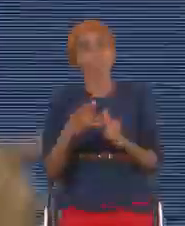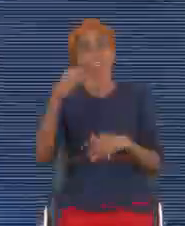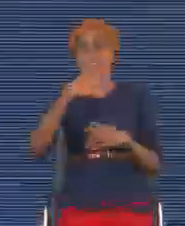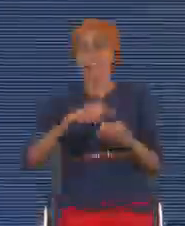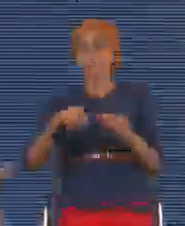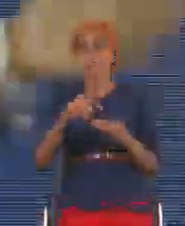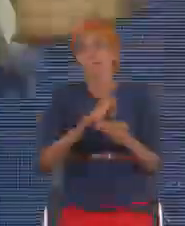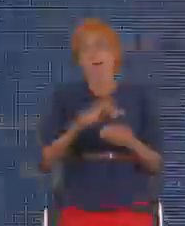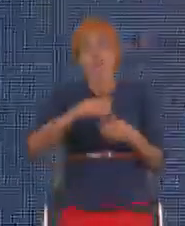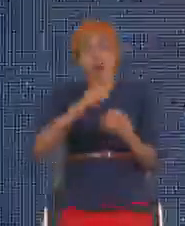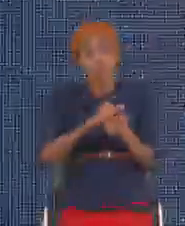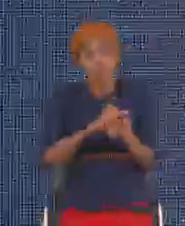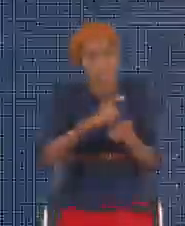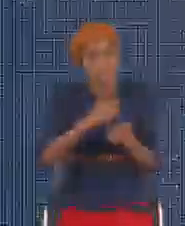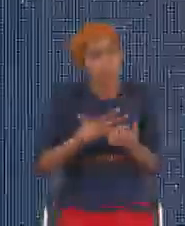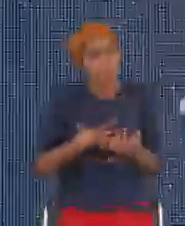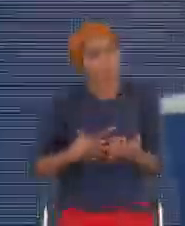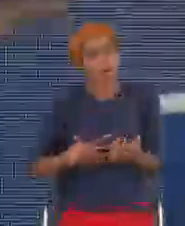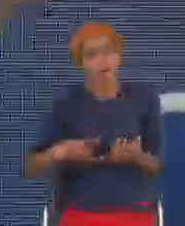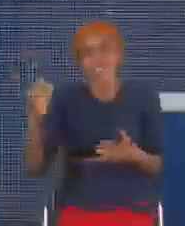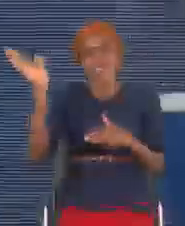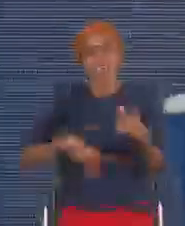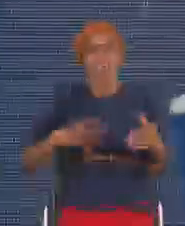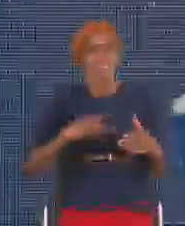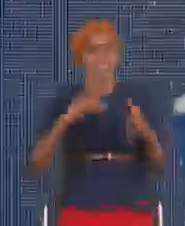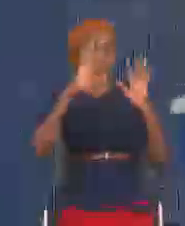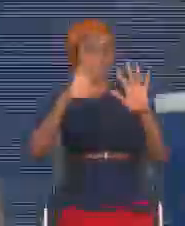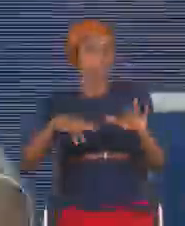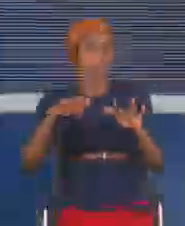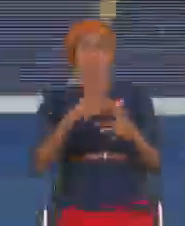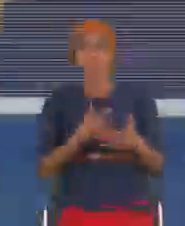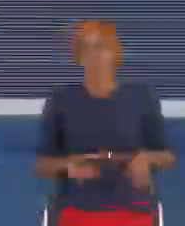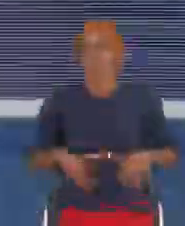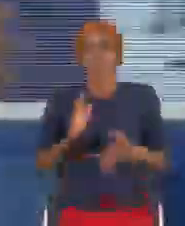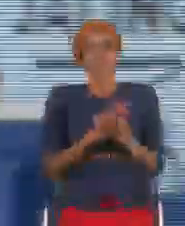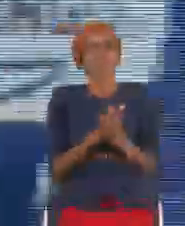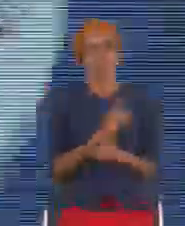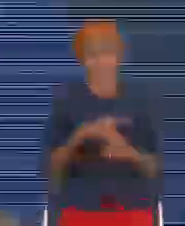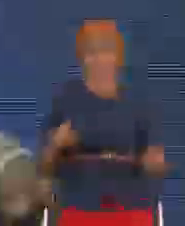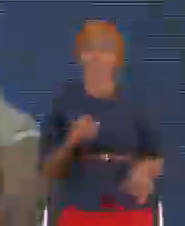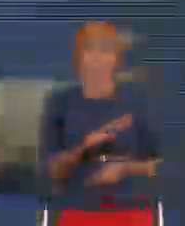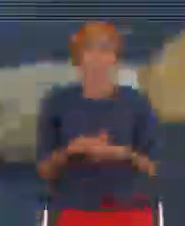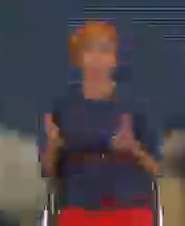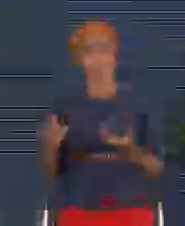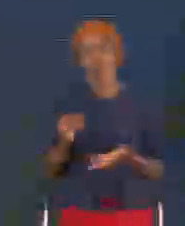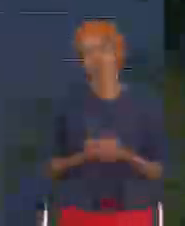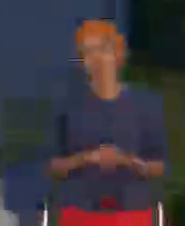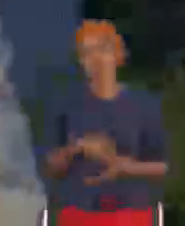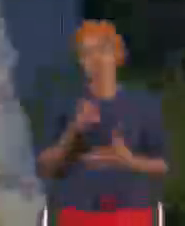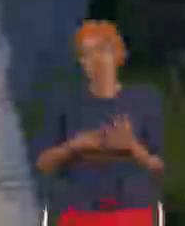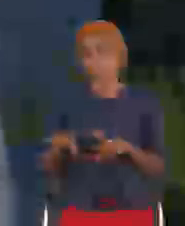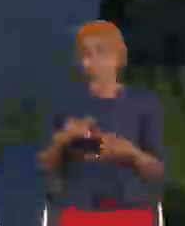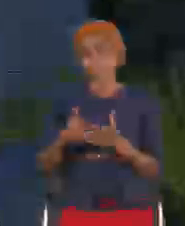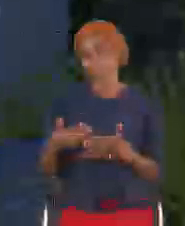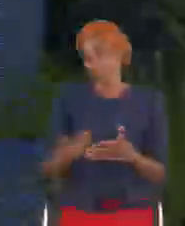washing you whiter than snow, and your life becoming different. And say, I don't want that. What am I doing with the new birth?